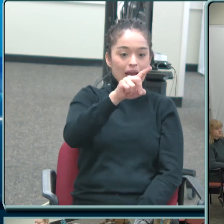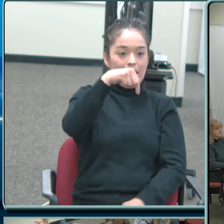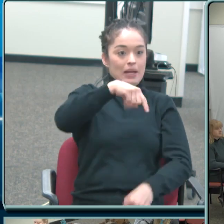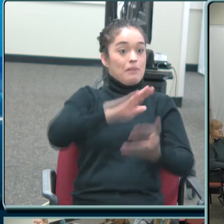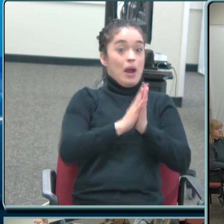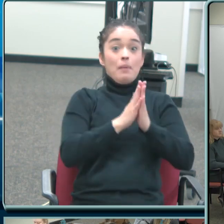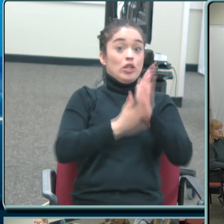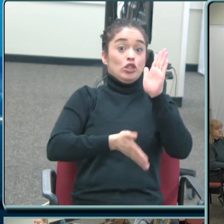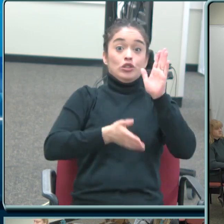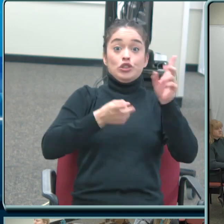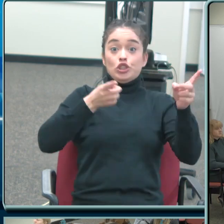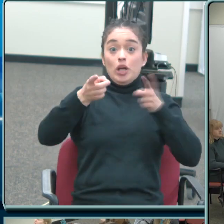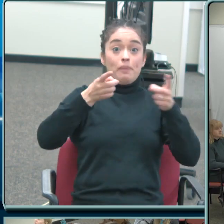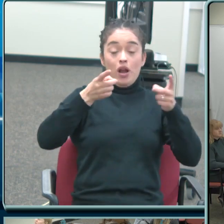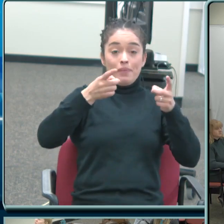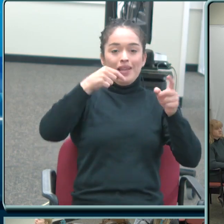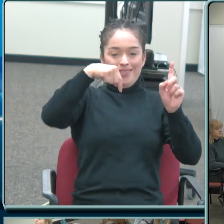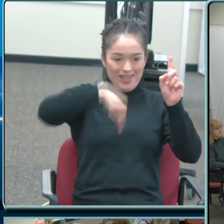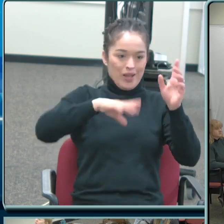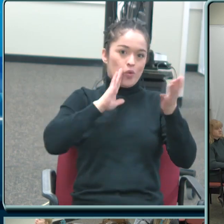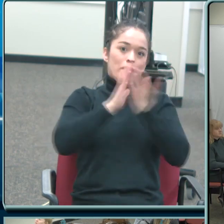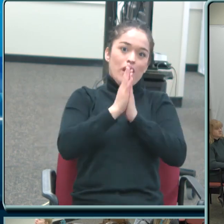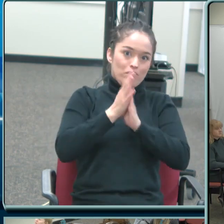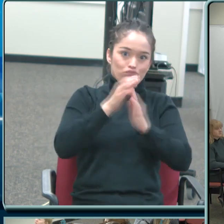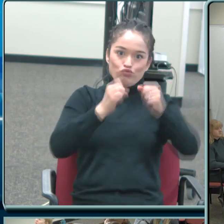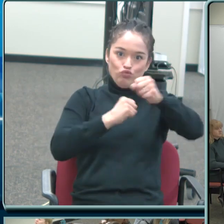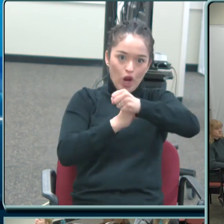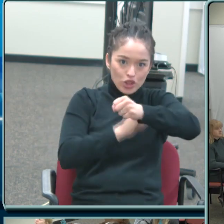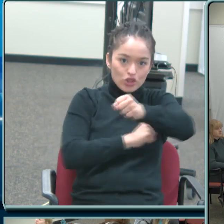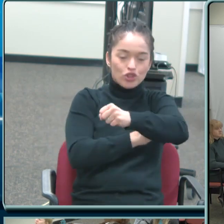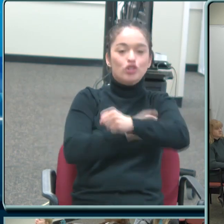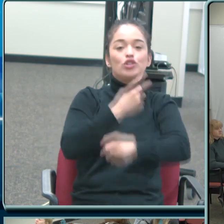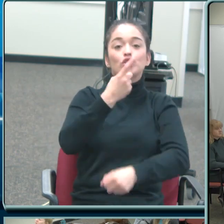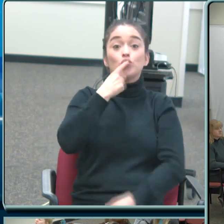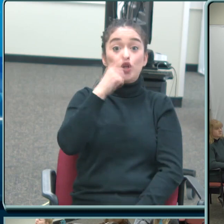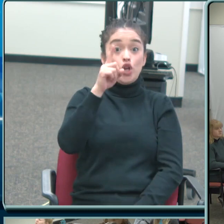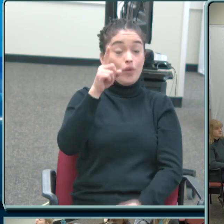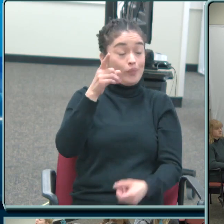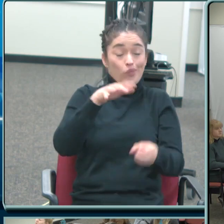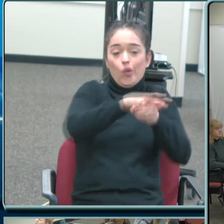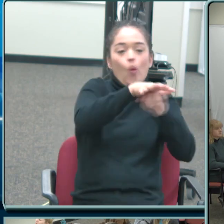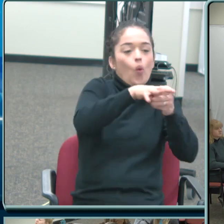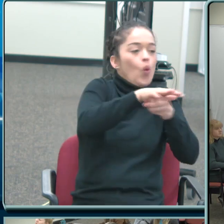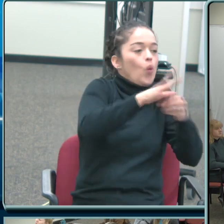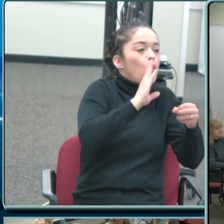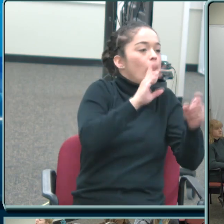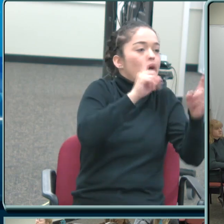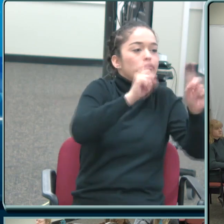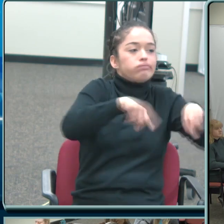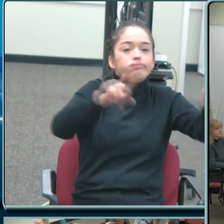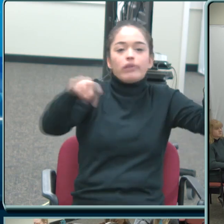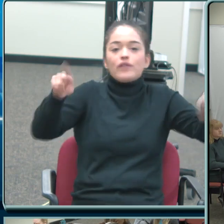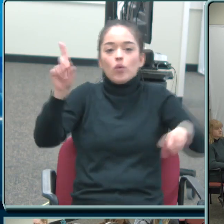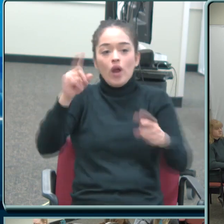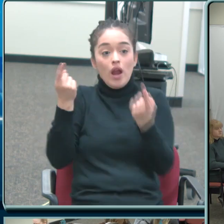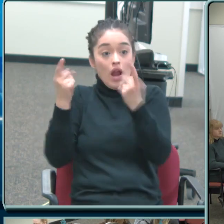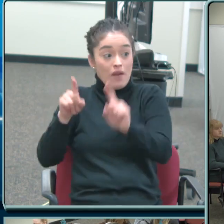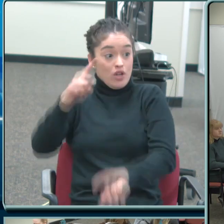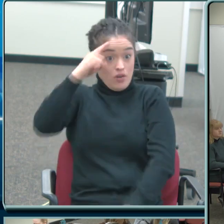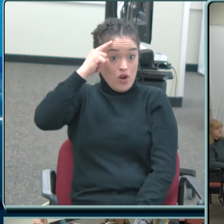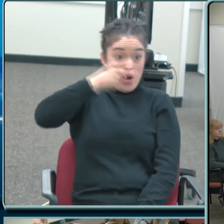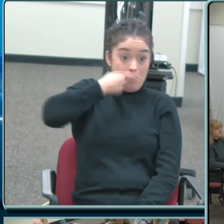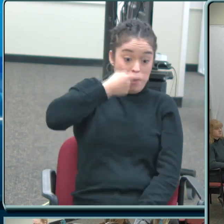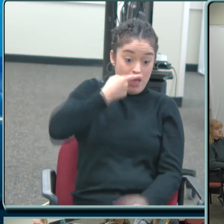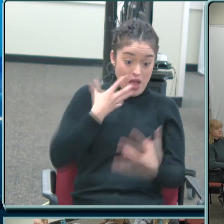center, and we would establish our incident command structure. So the location can differ depending on the event. So for public